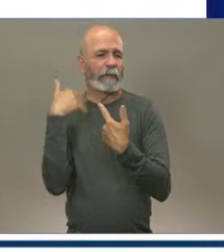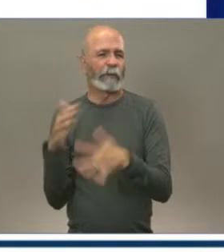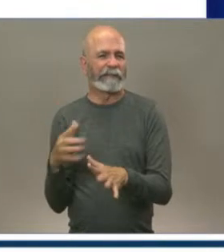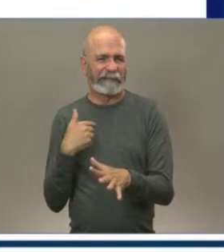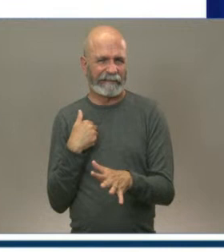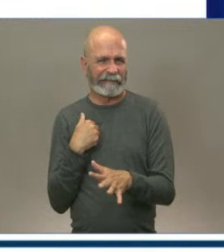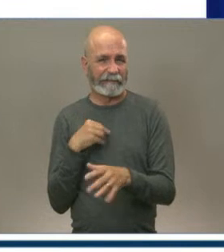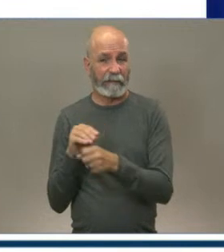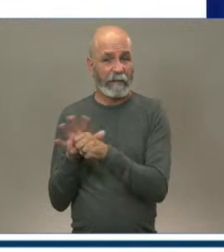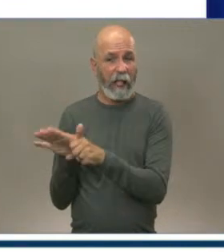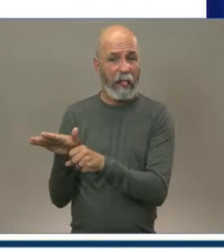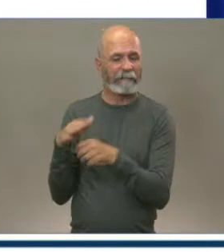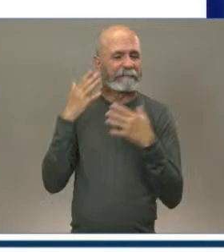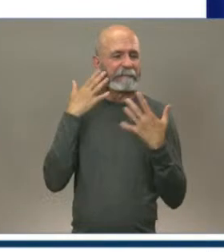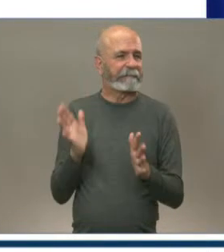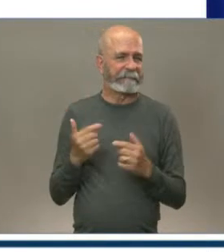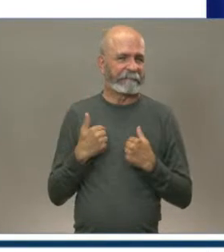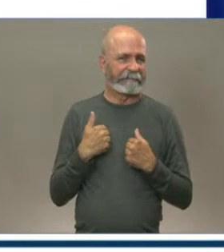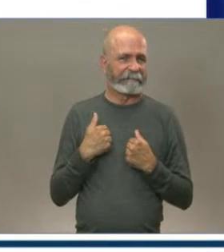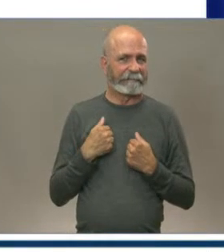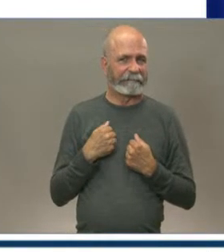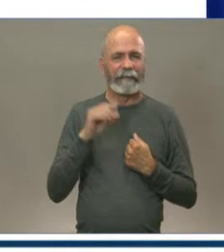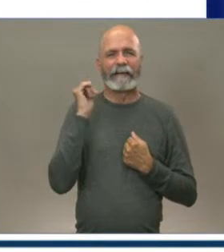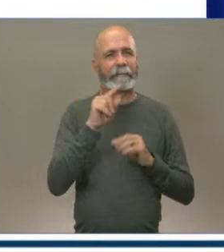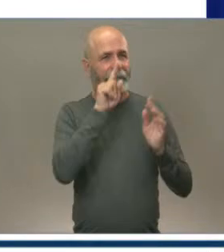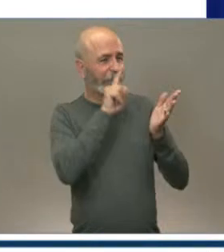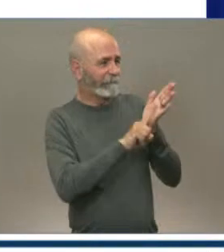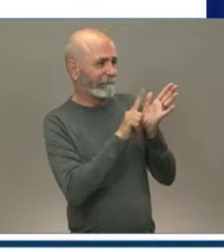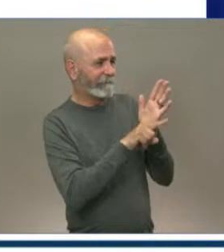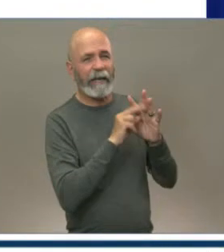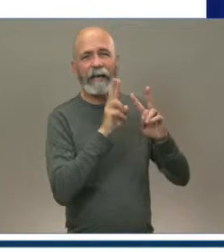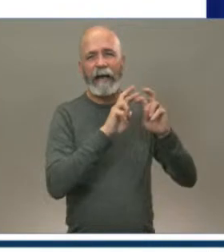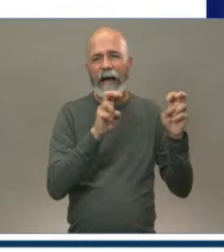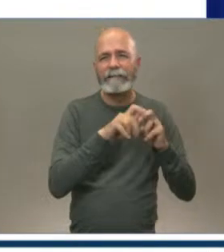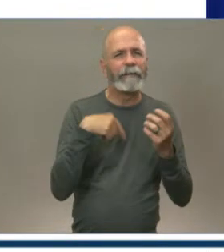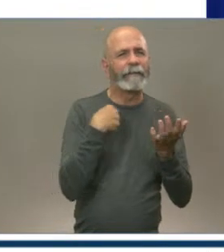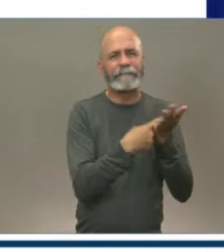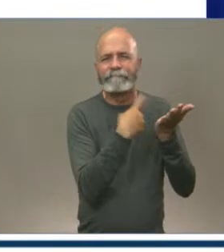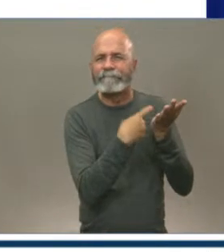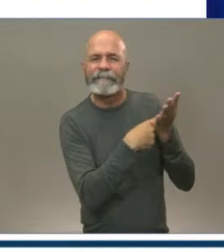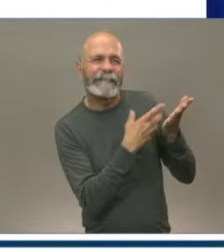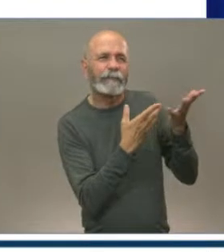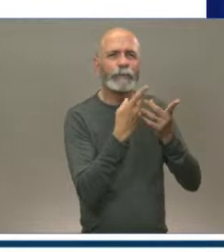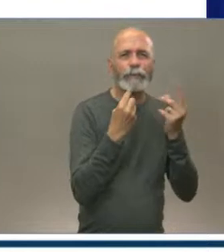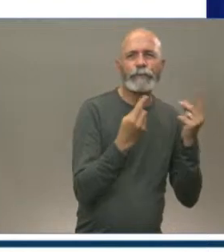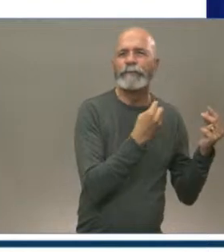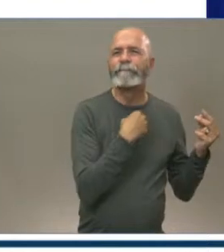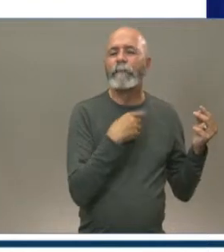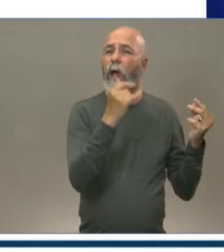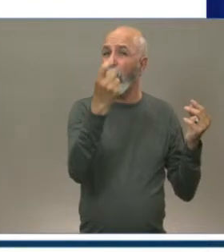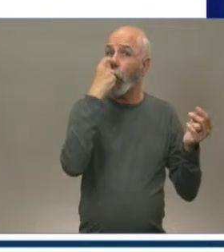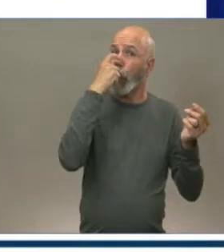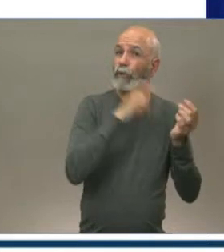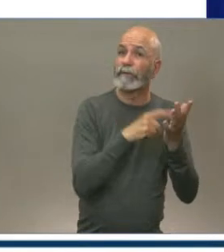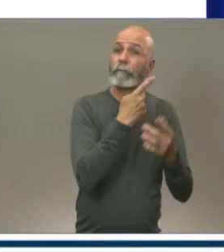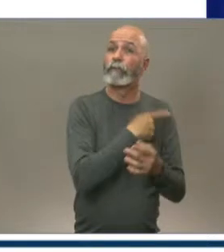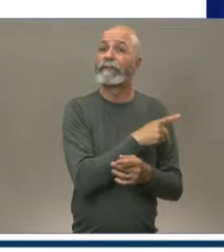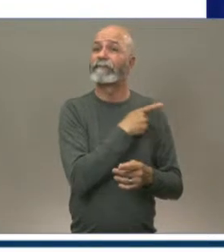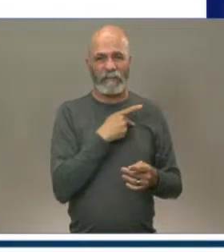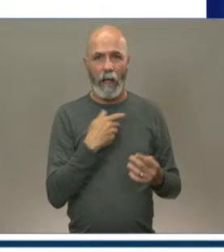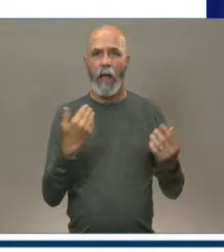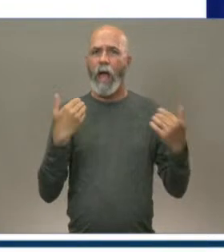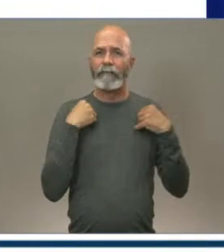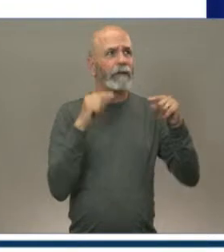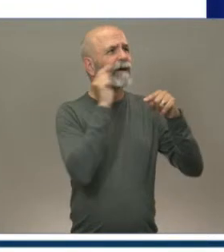have been looking at this for months now, as other provinces have. I think you've seen other provinces come out with similar